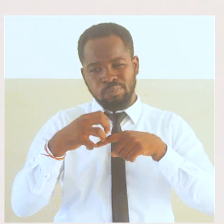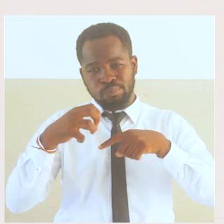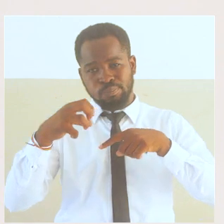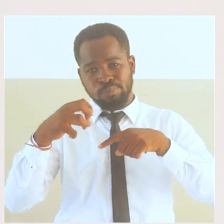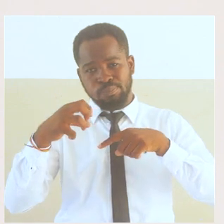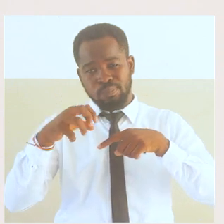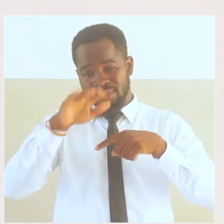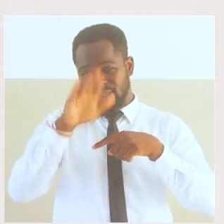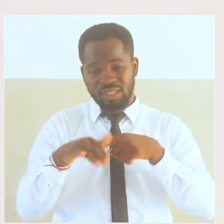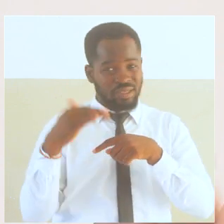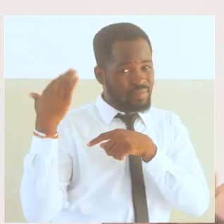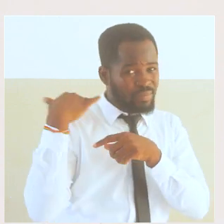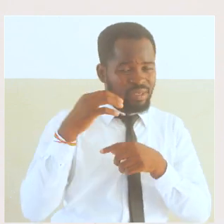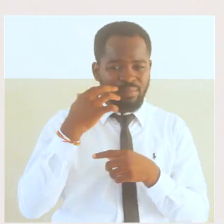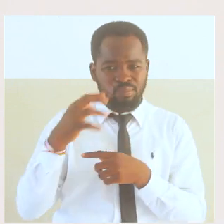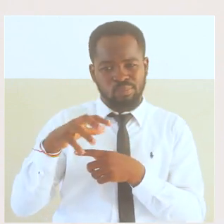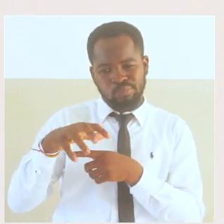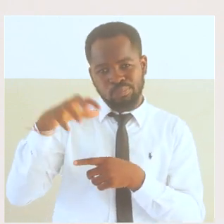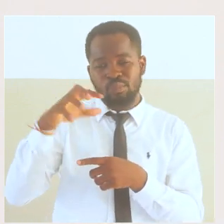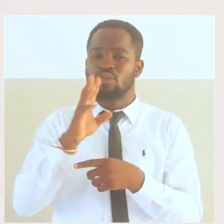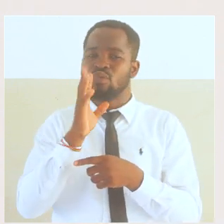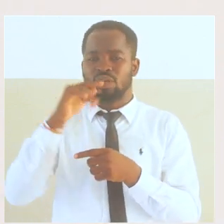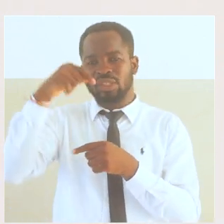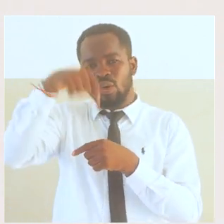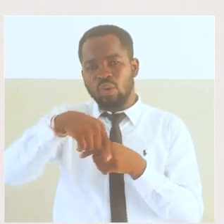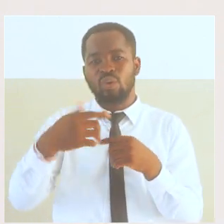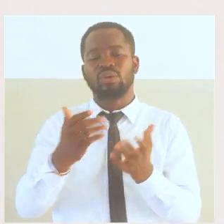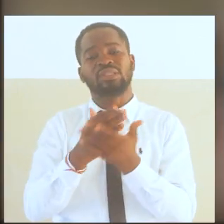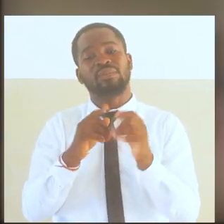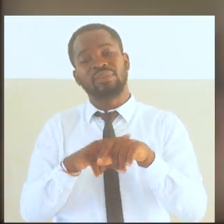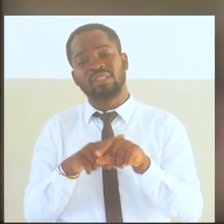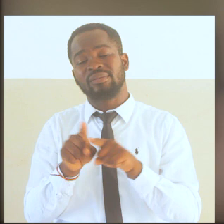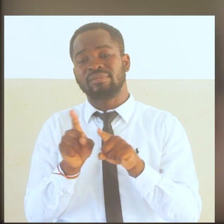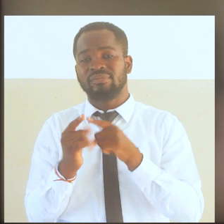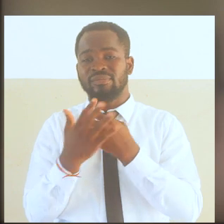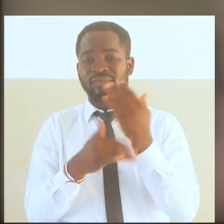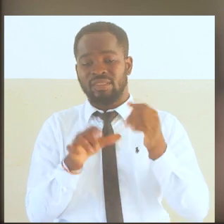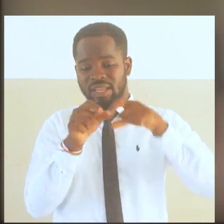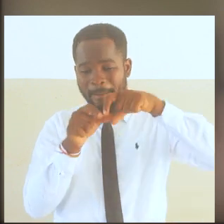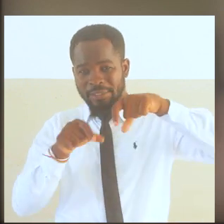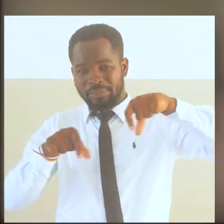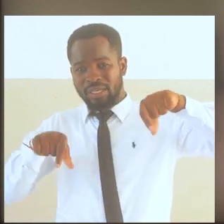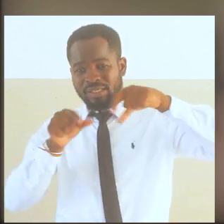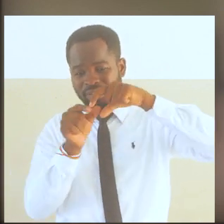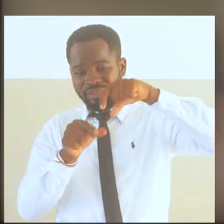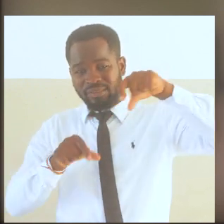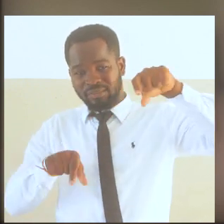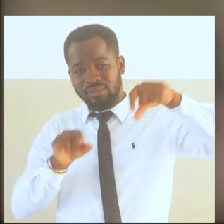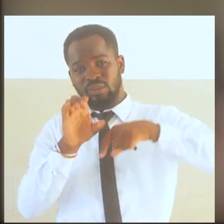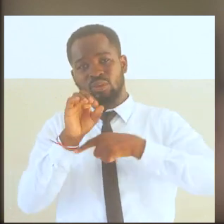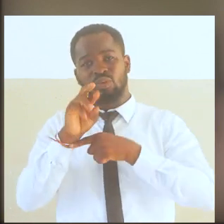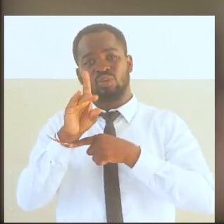sometimes the cord, the spinal cord is continuous with the brain. It also comes into the sac behind the child. So when we come, we repair